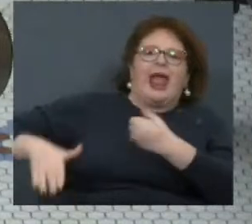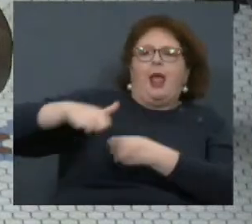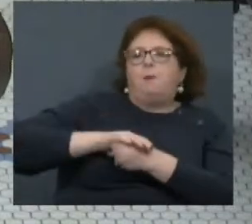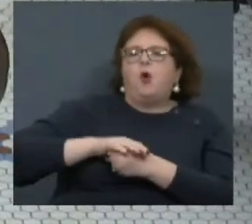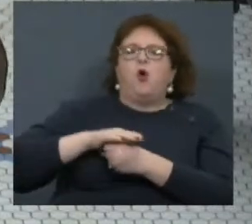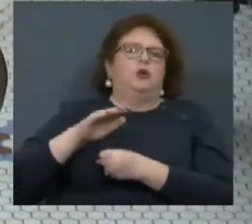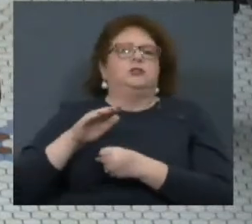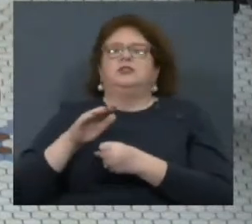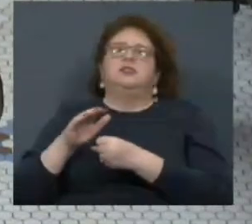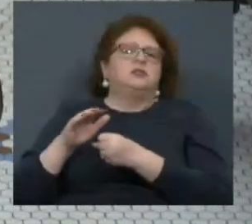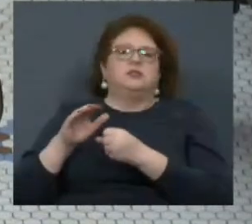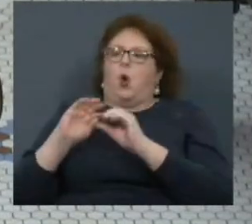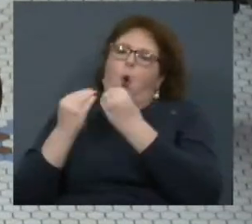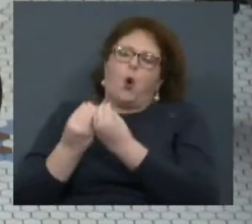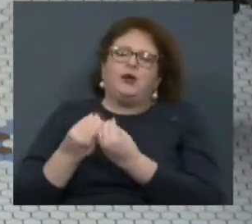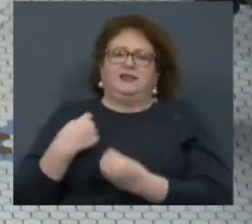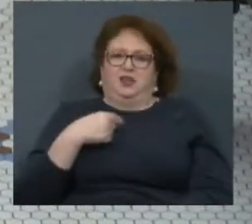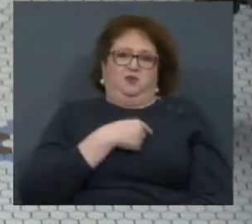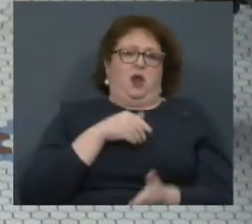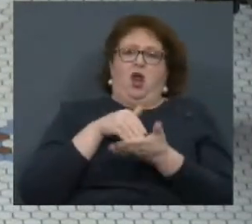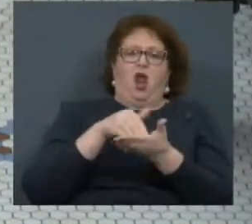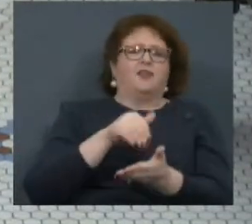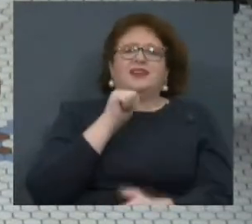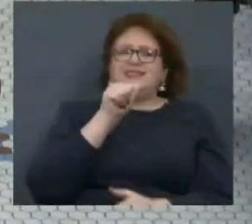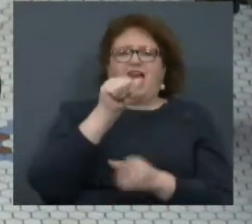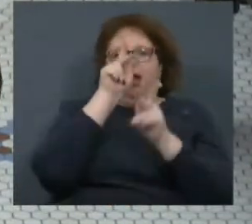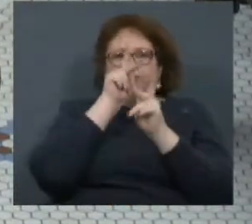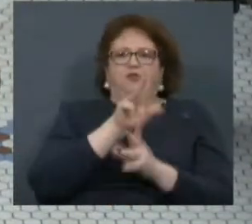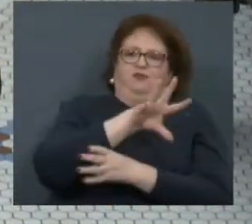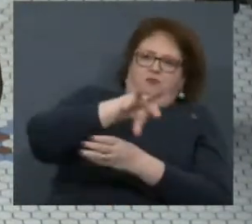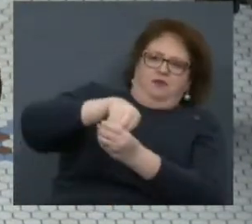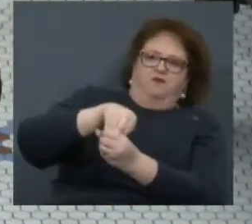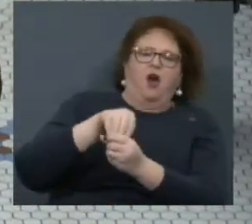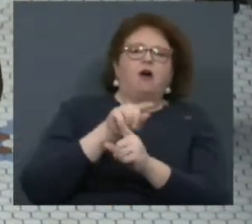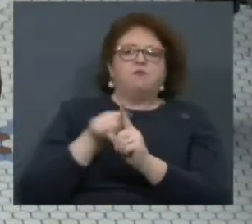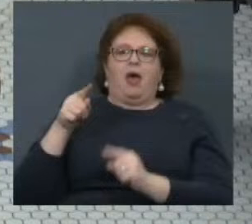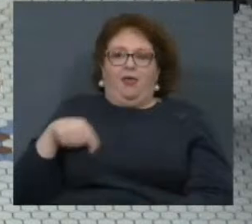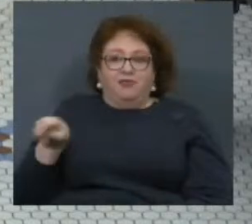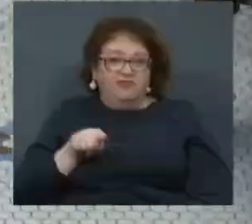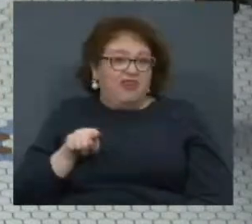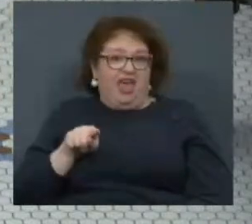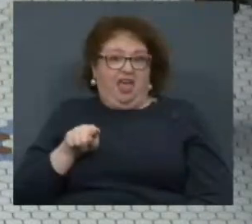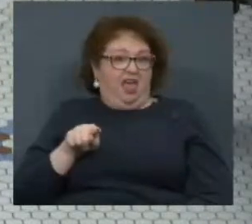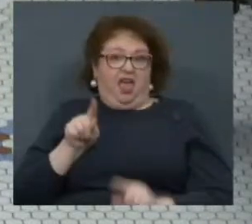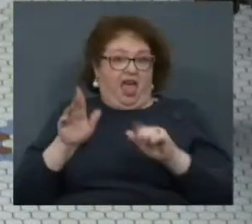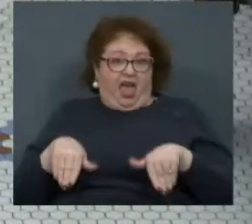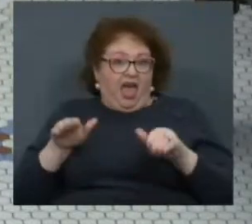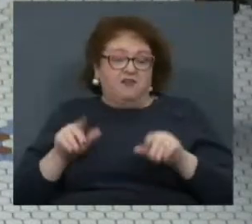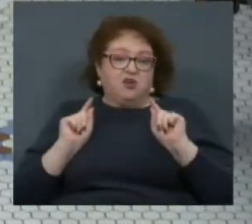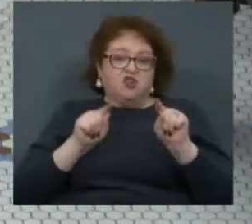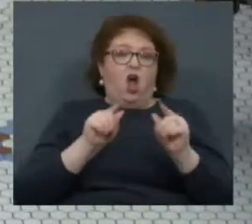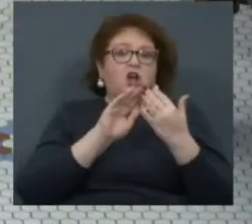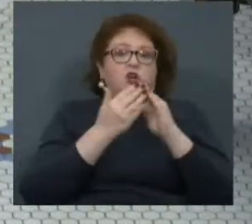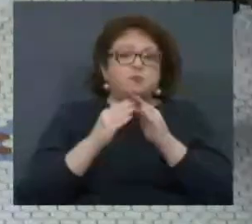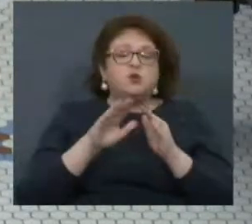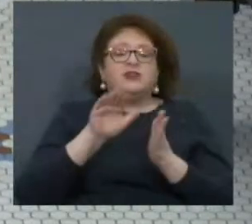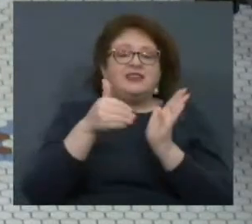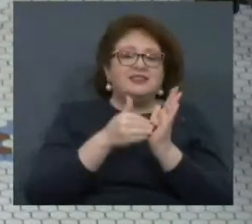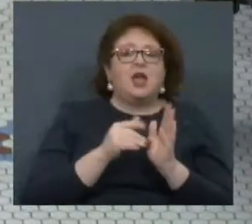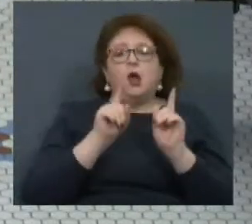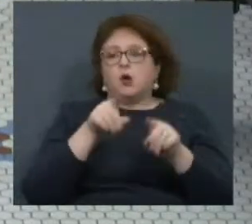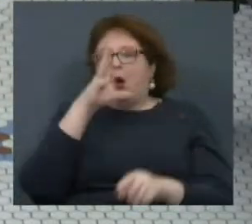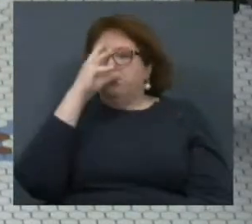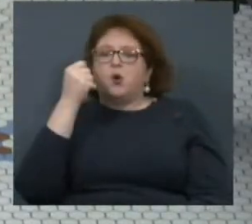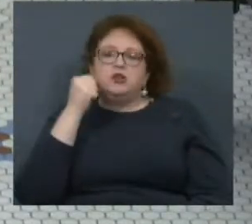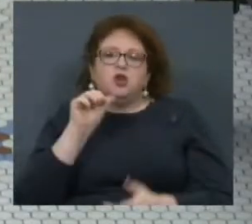aren't even privileged to be in. I'm talking about getting out, door knocking, talking to community centers, going to the Boys and Girls Club, going